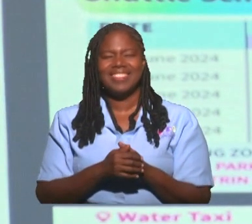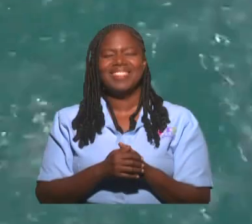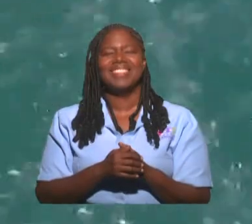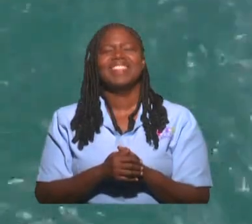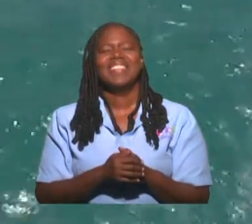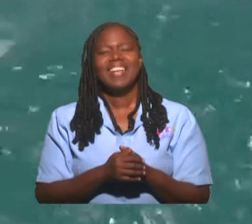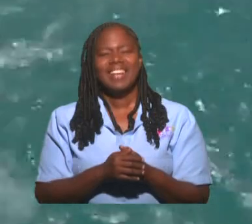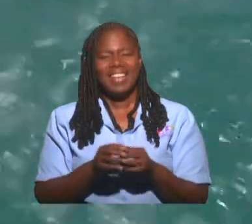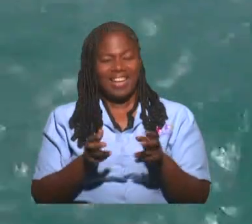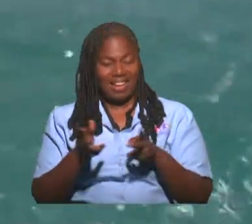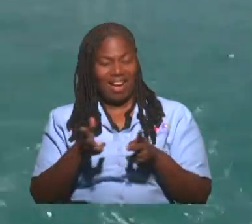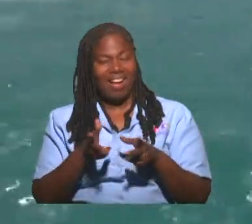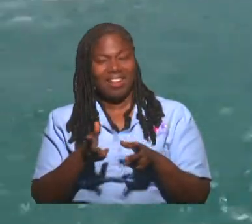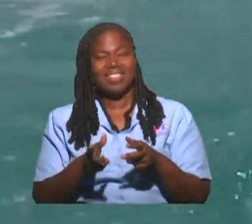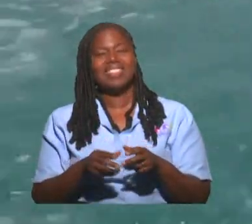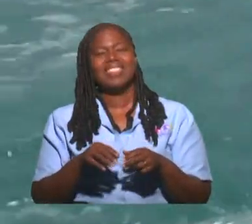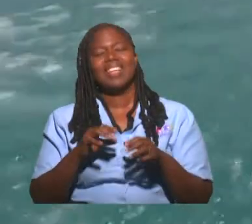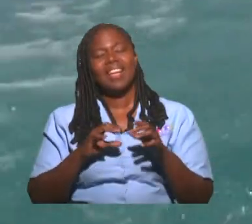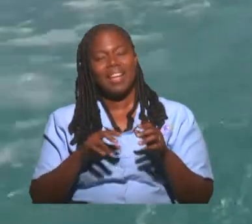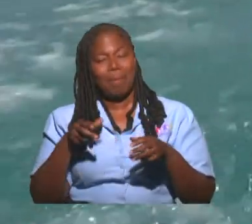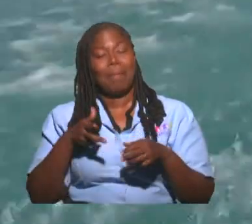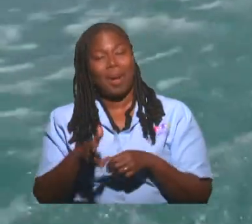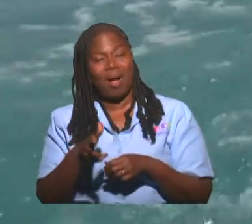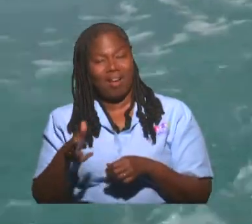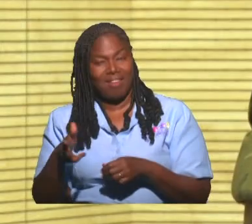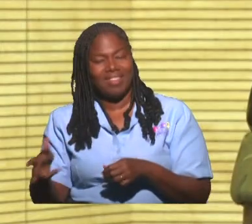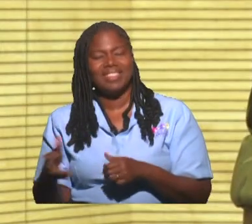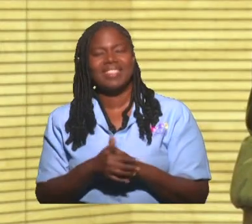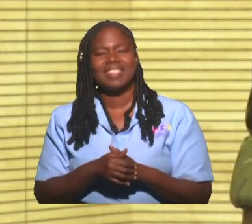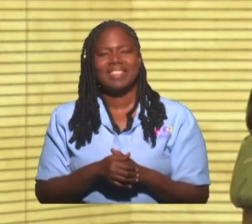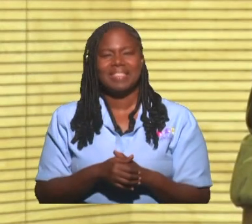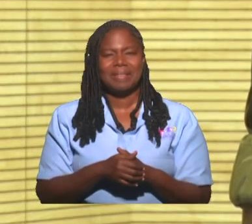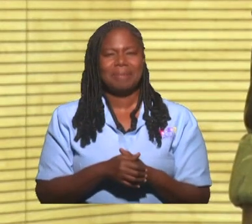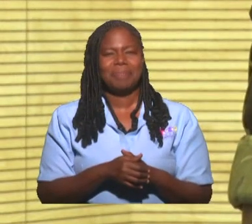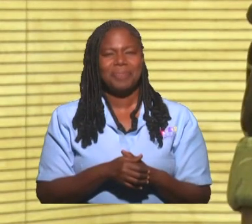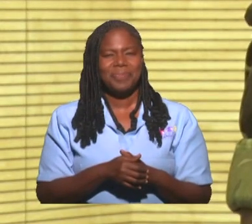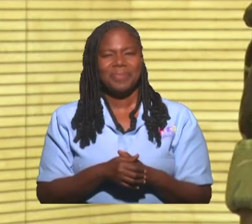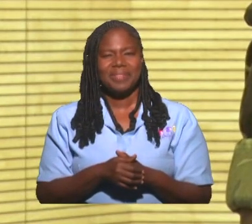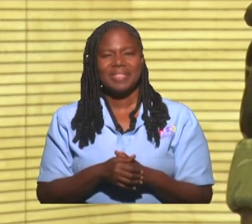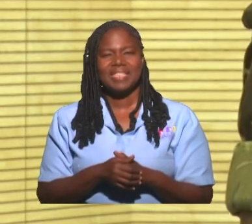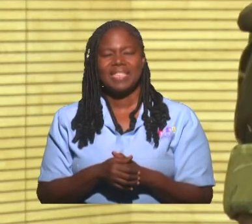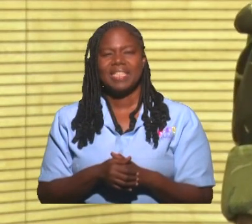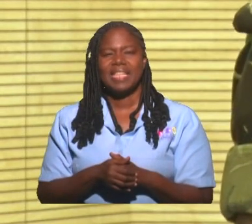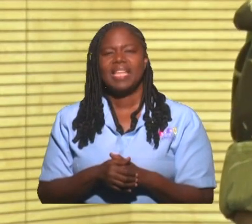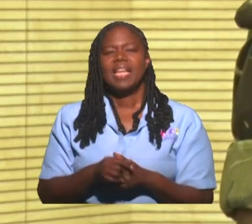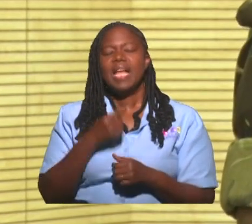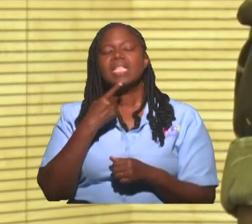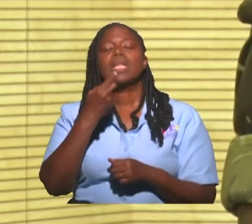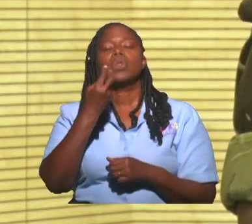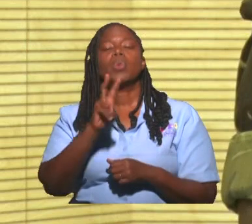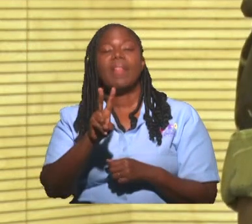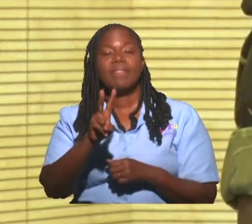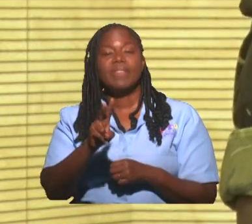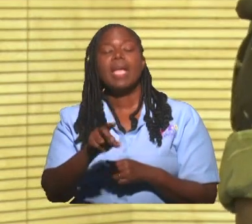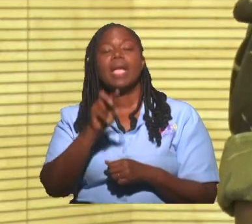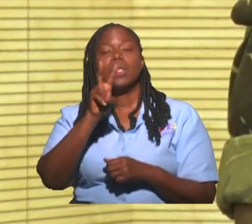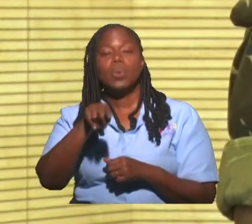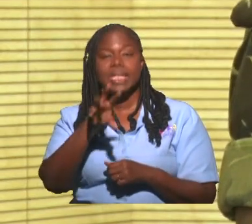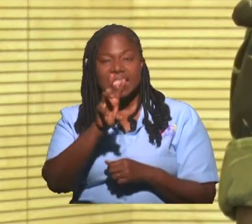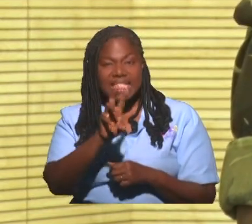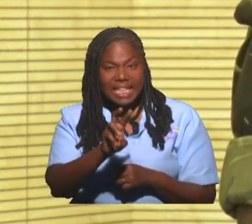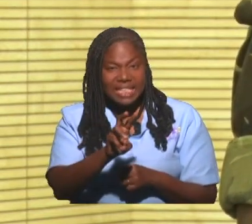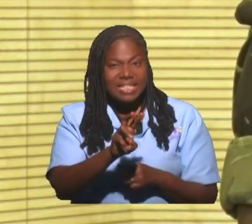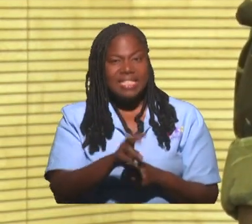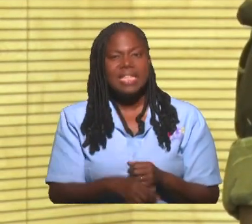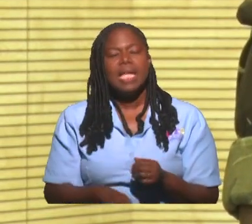park and ride from North Trinidad, you also have that option. On the 12th and 26th, as part of the